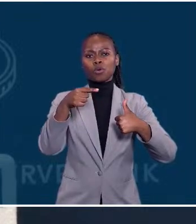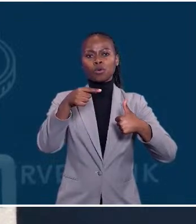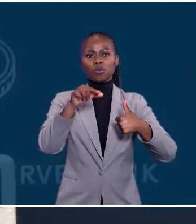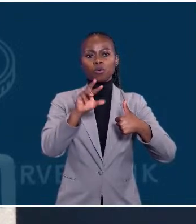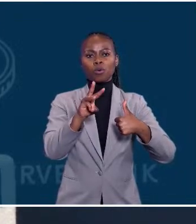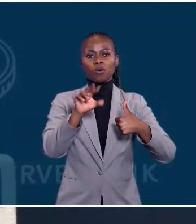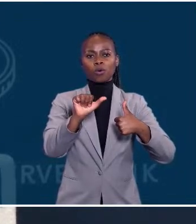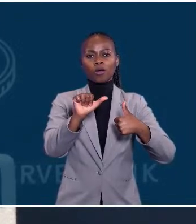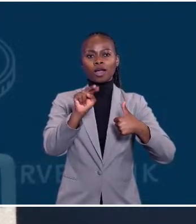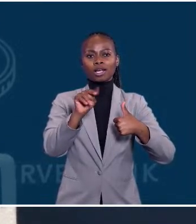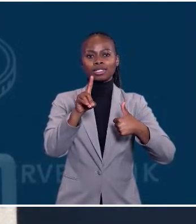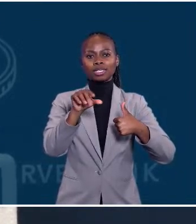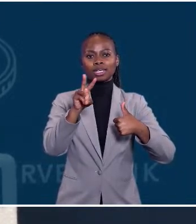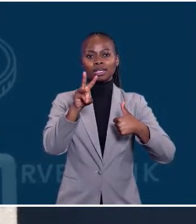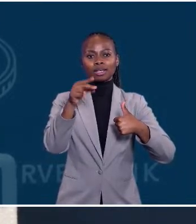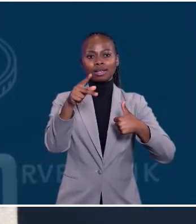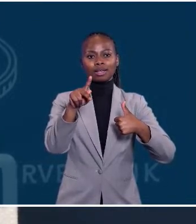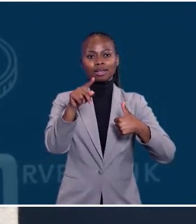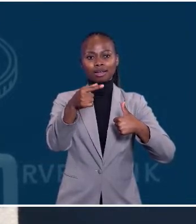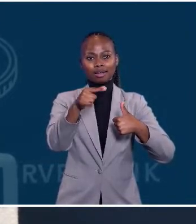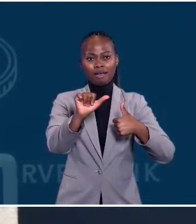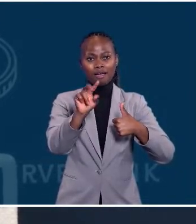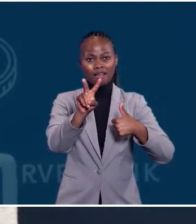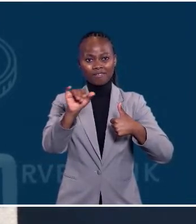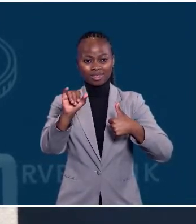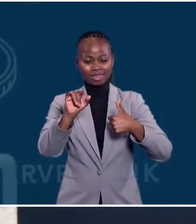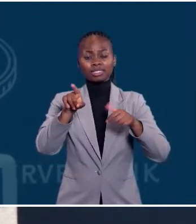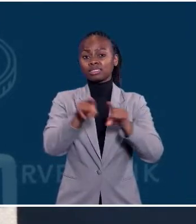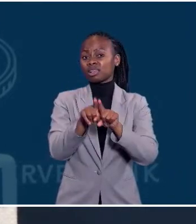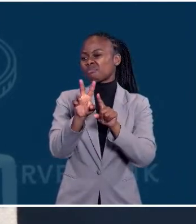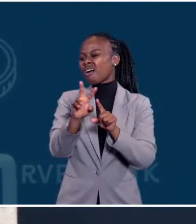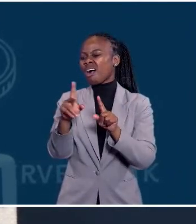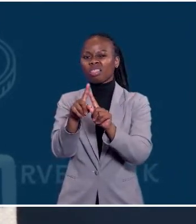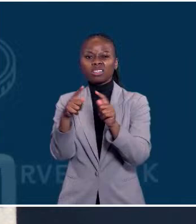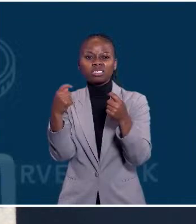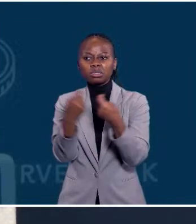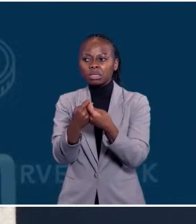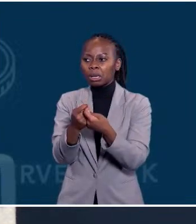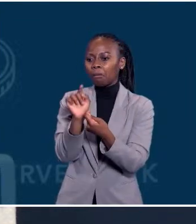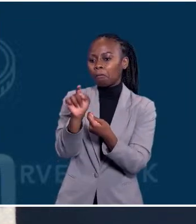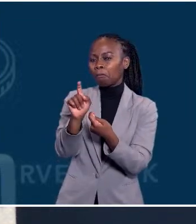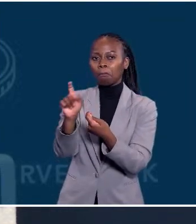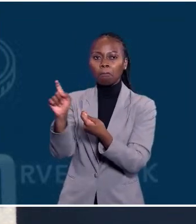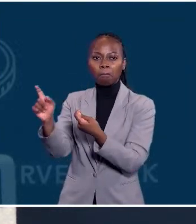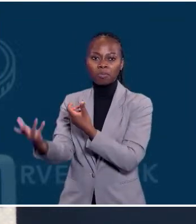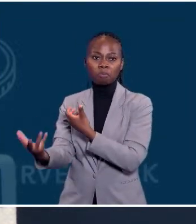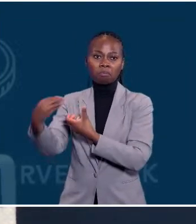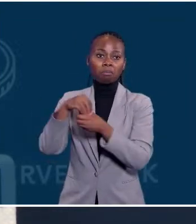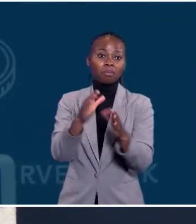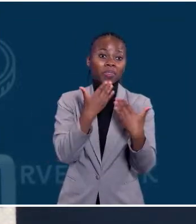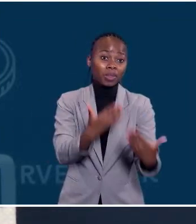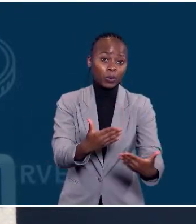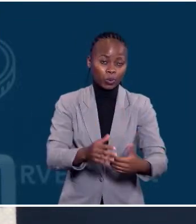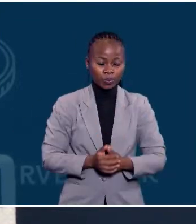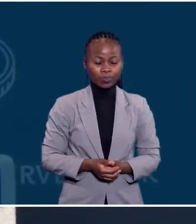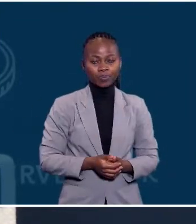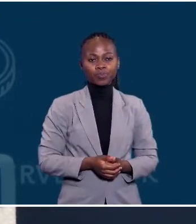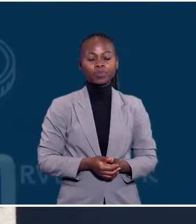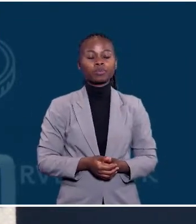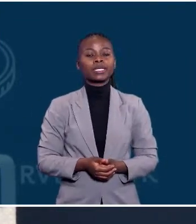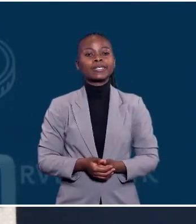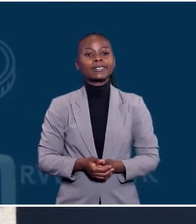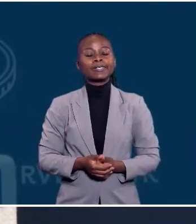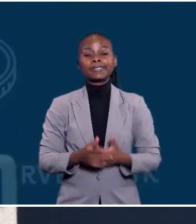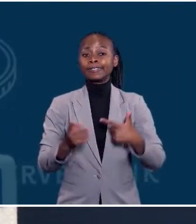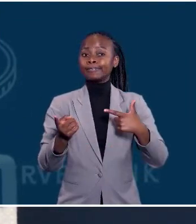team and the communications team and the other teams that support the work that goes into that. So we're